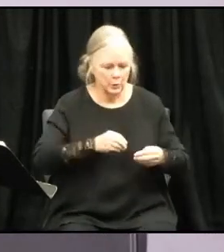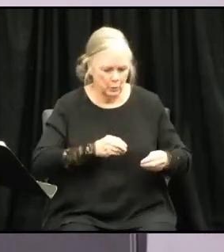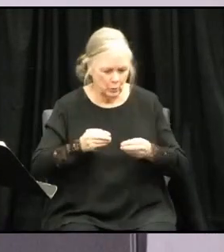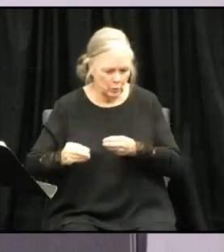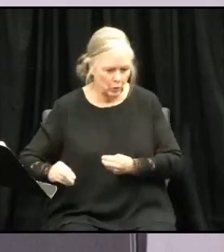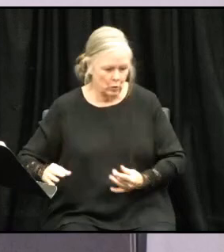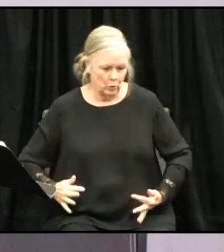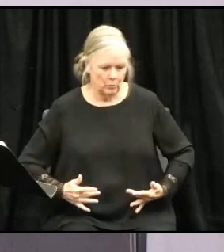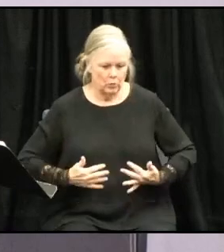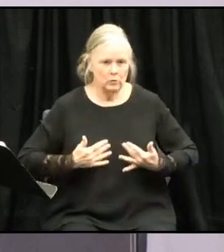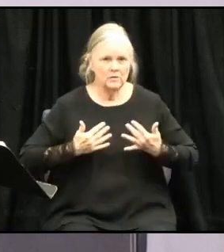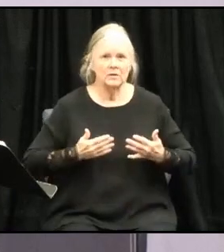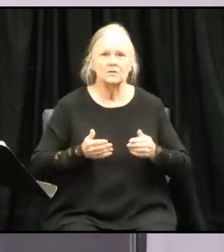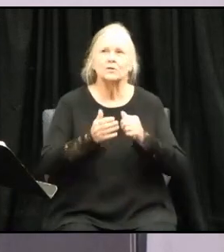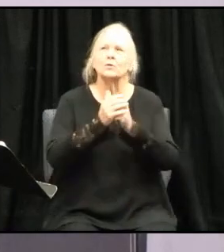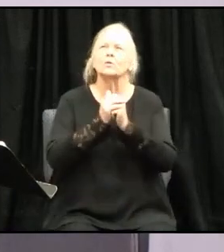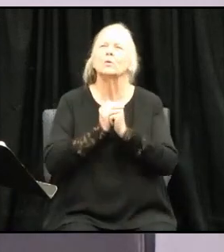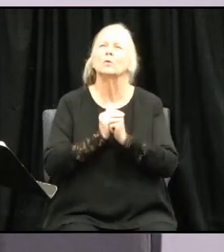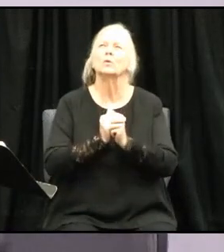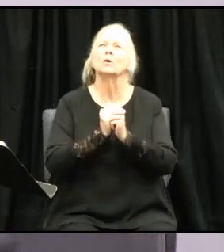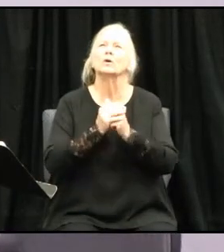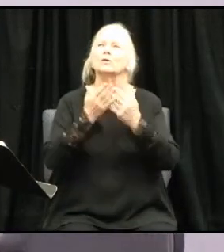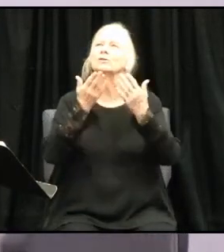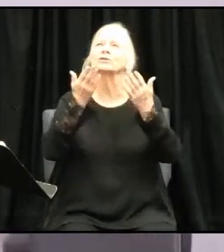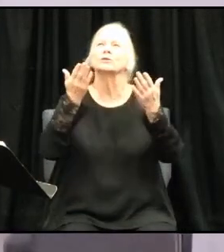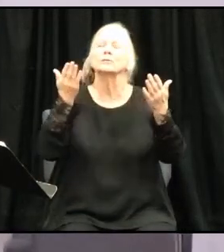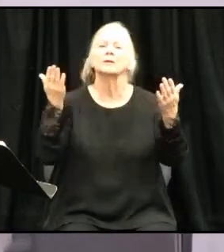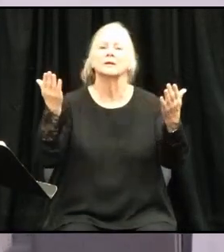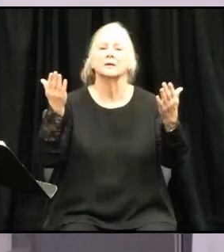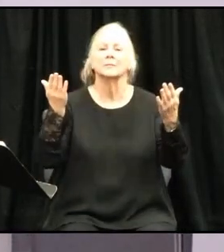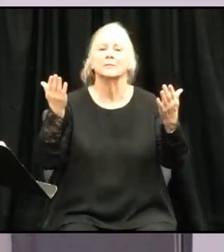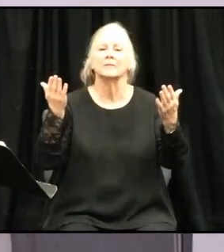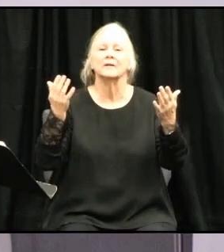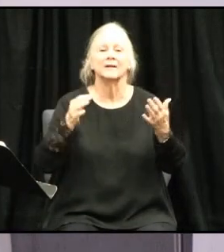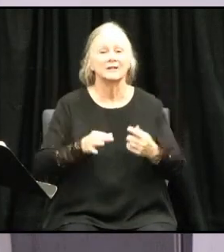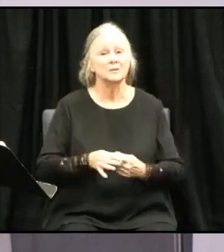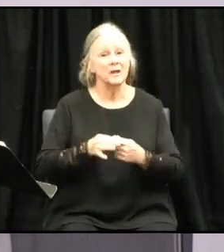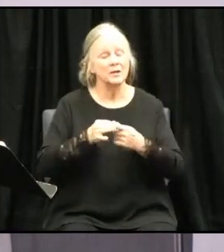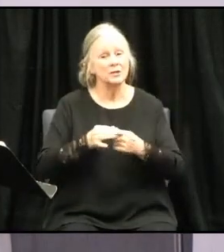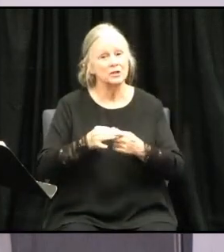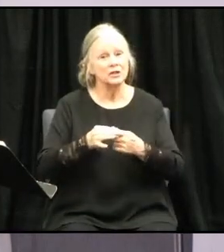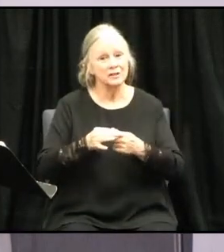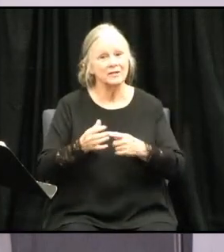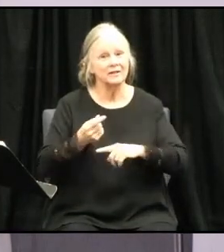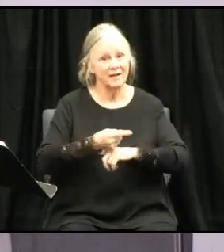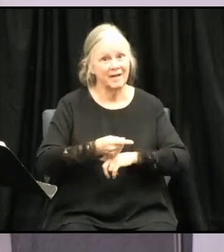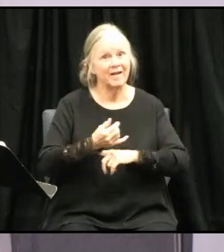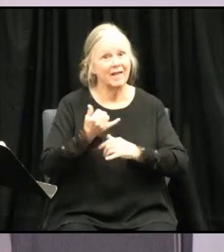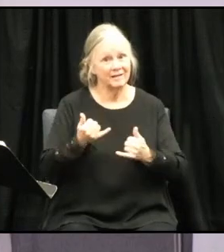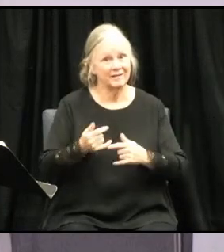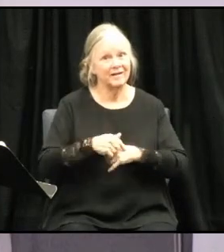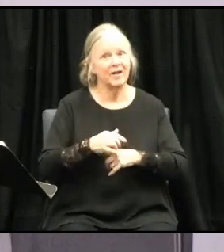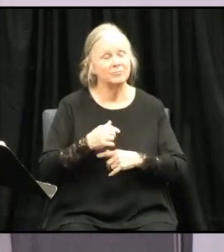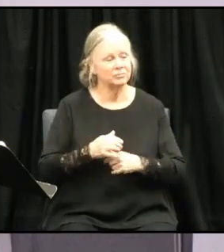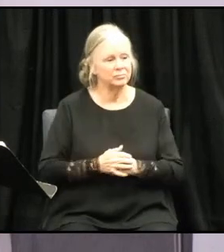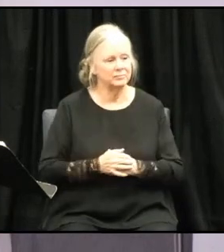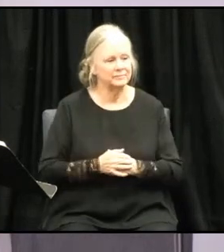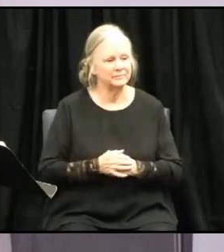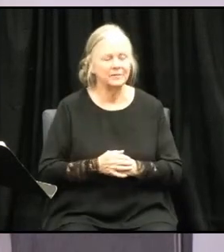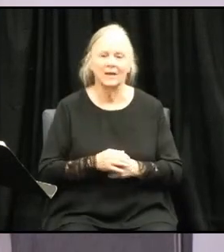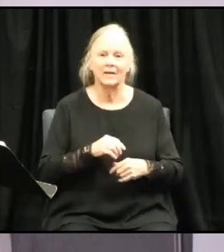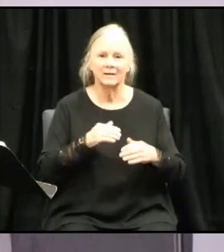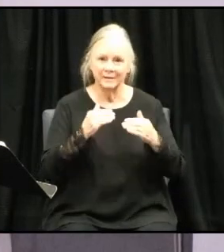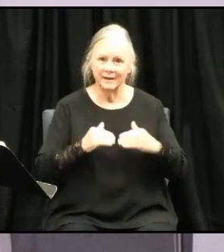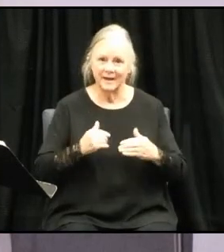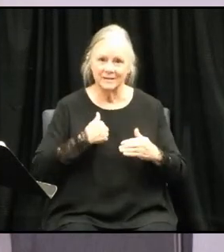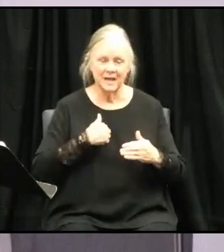His goodness, especially on such a special day like homecoming. With that, the second thing I want to say is good morning to you